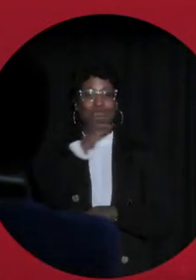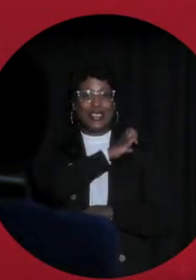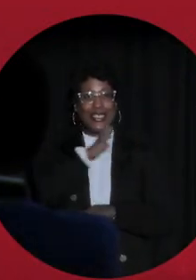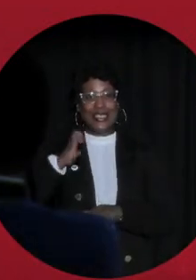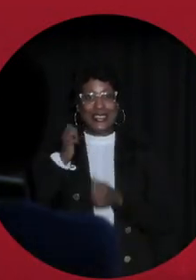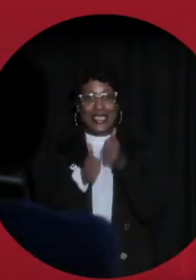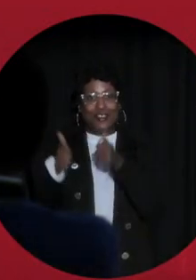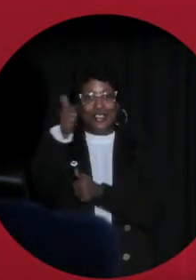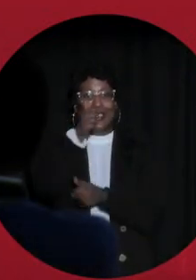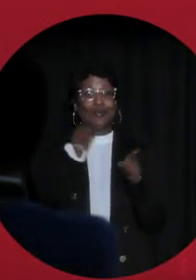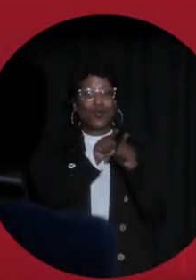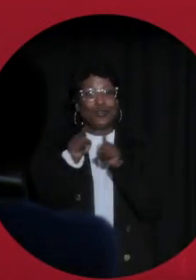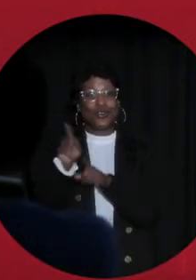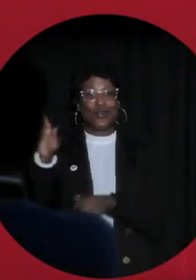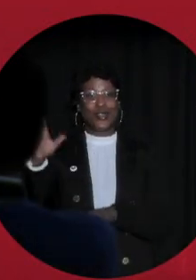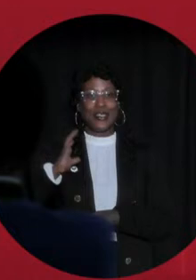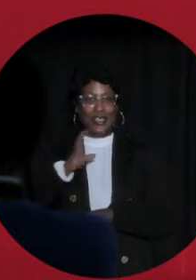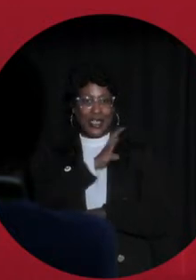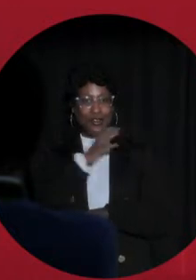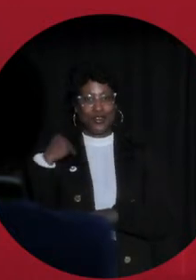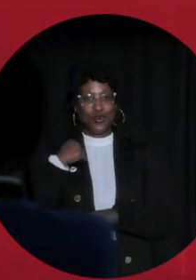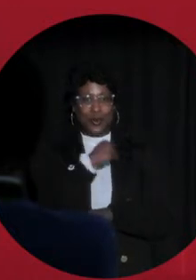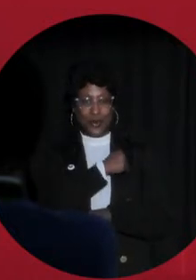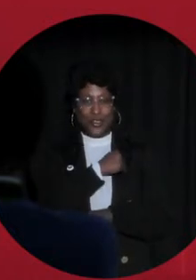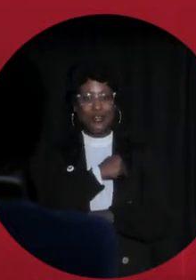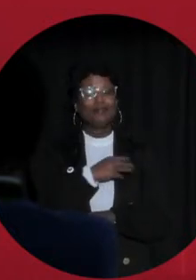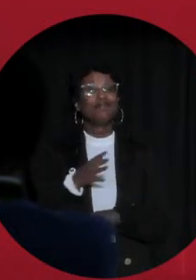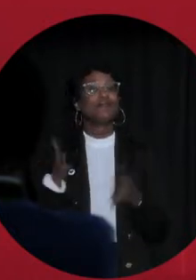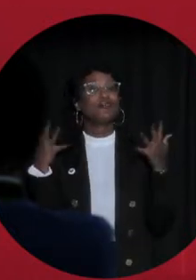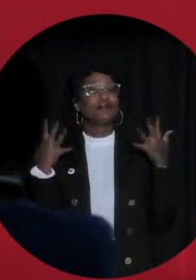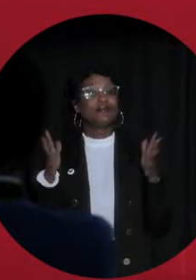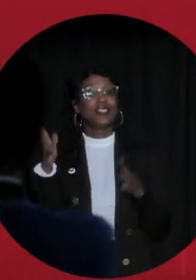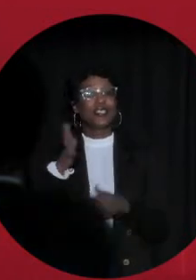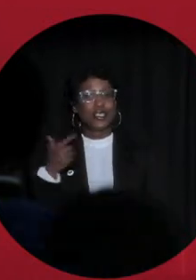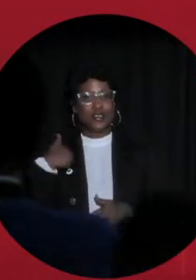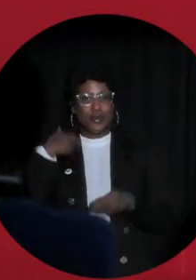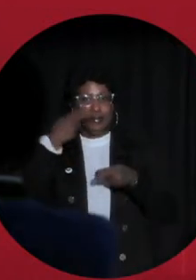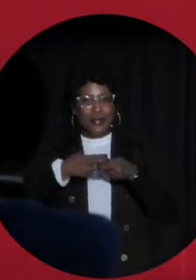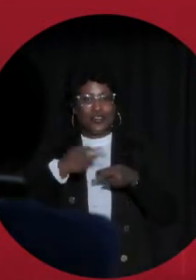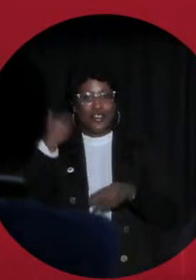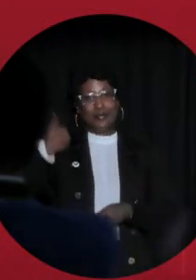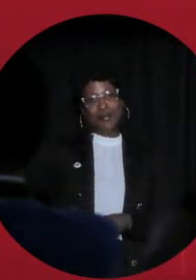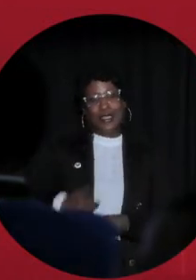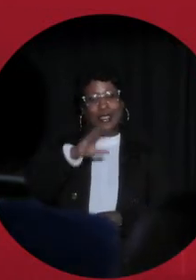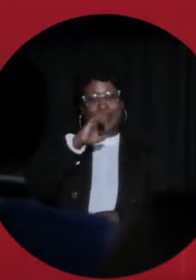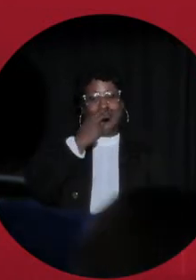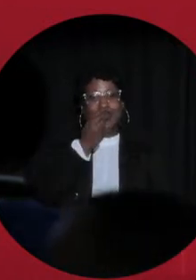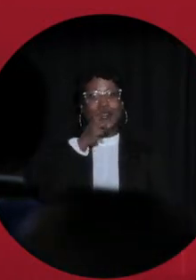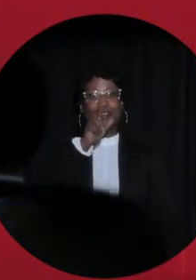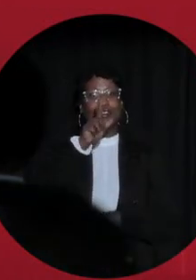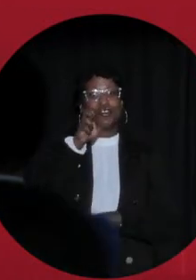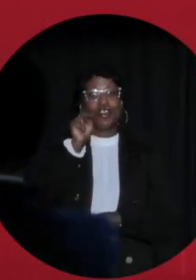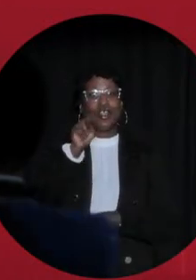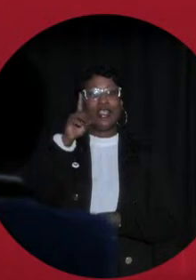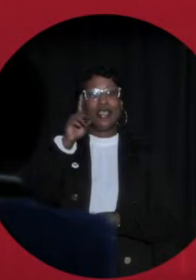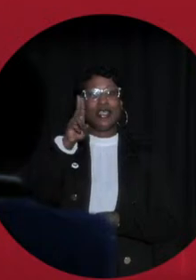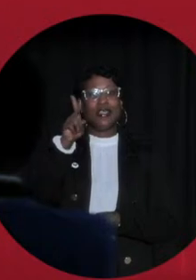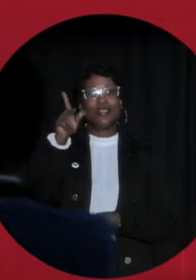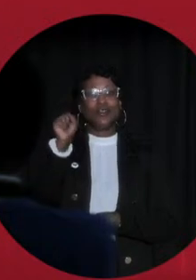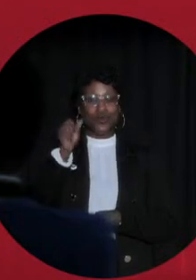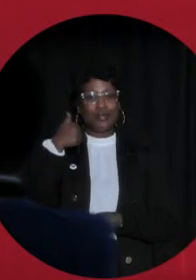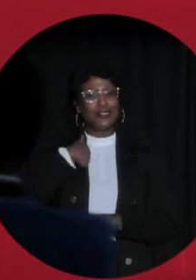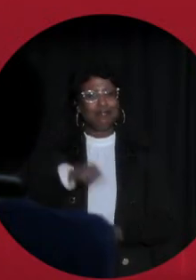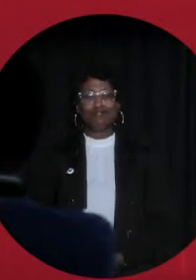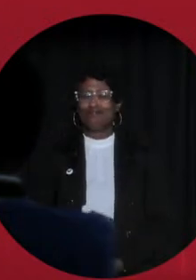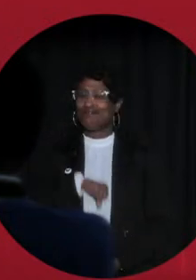County Council members. As you've already heard, I'm Charlene Dukes, and I am absolutely Prince George's proud